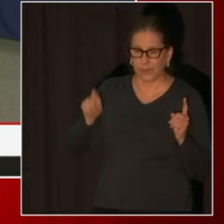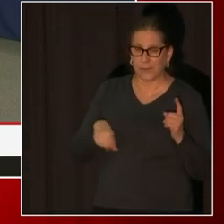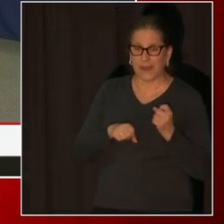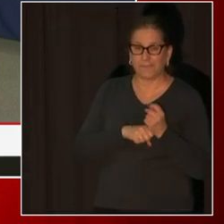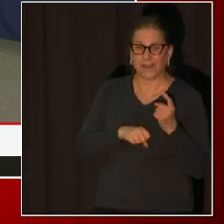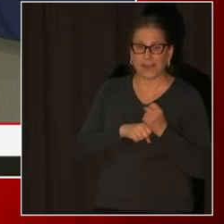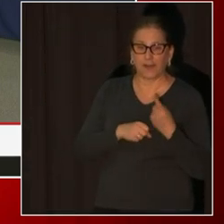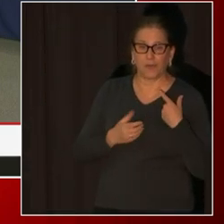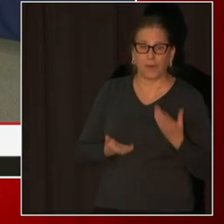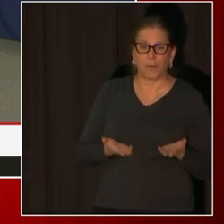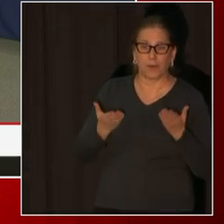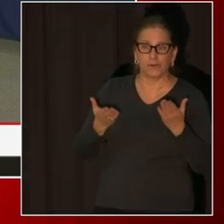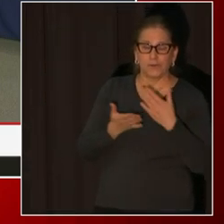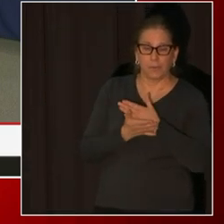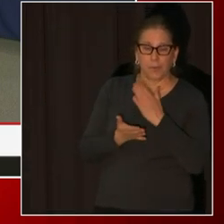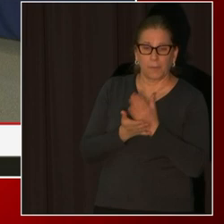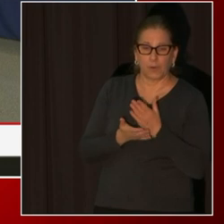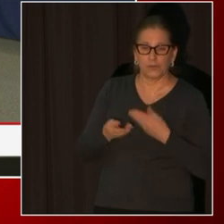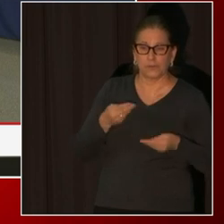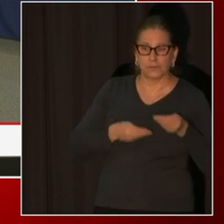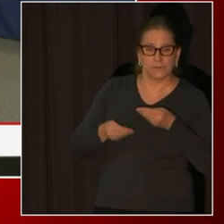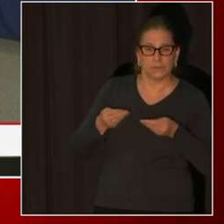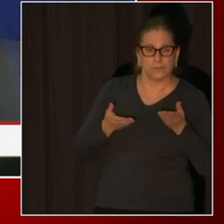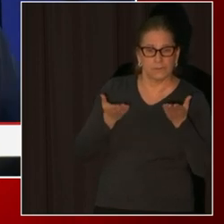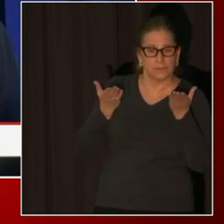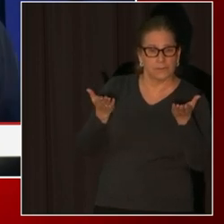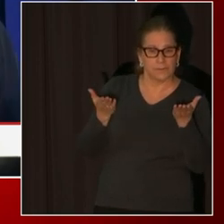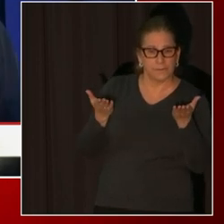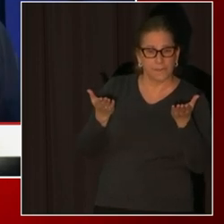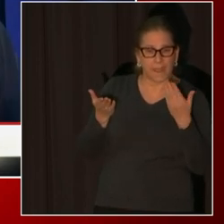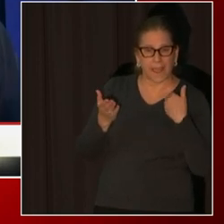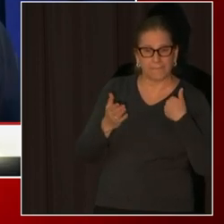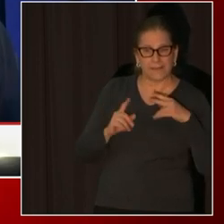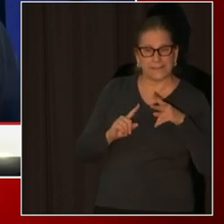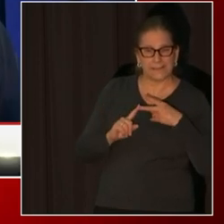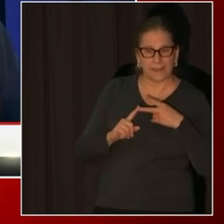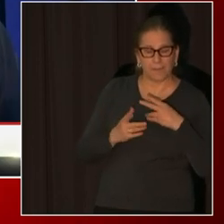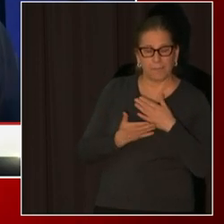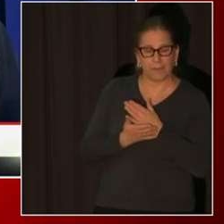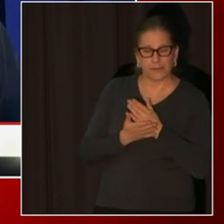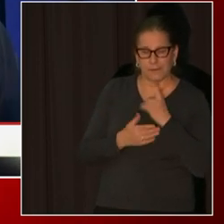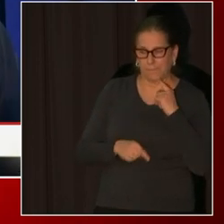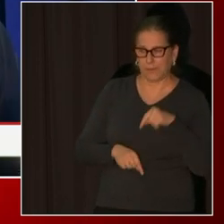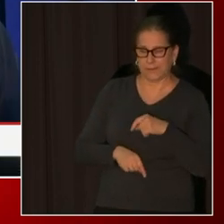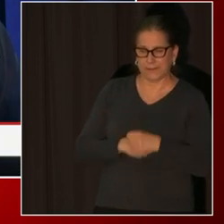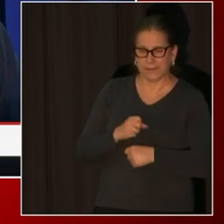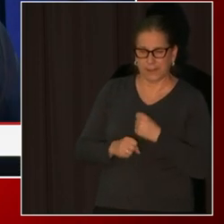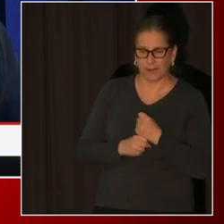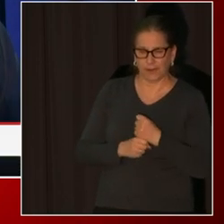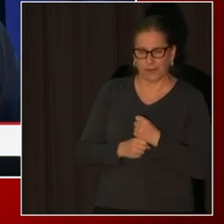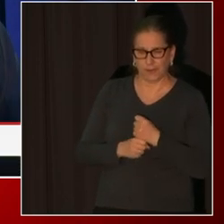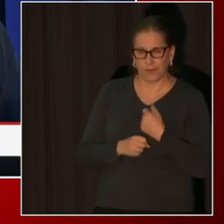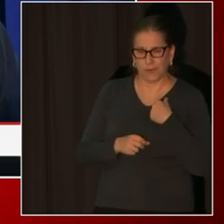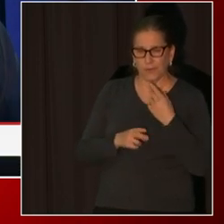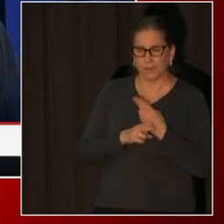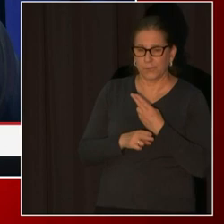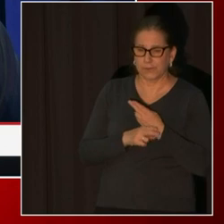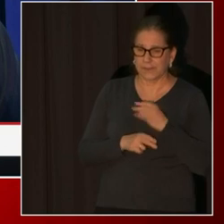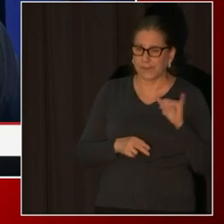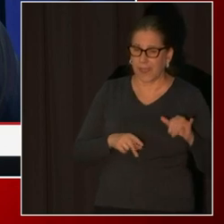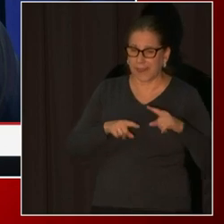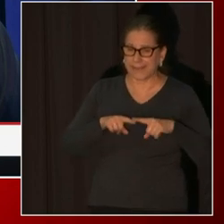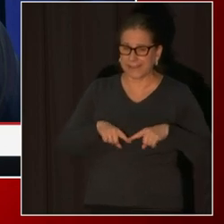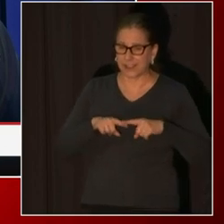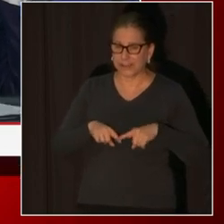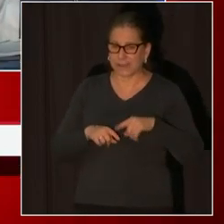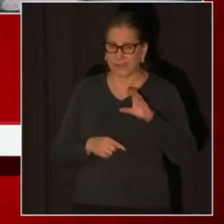supplemental budget for the current year that we're in. And we use contingency cash every year. Every single year we use it. This year is no exception.